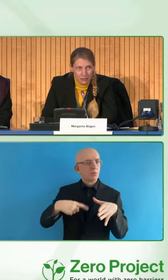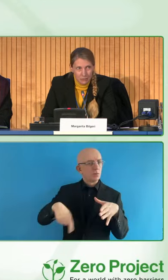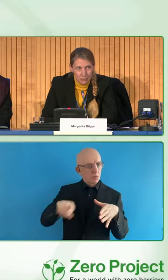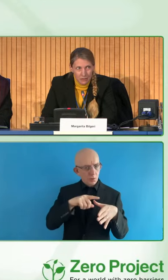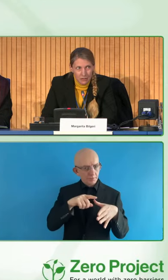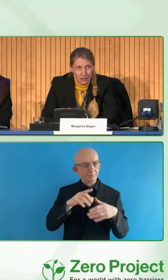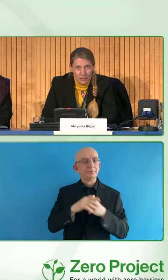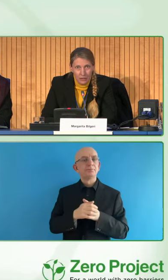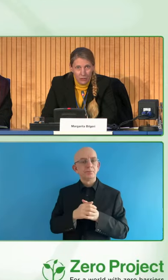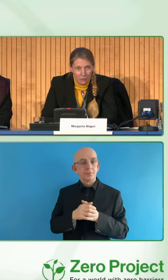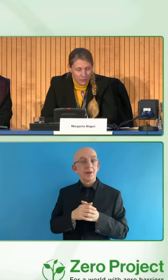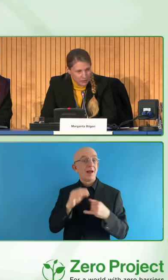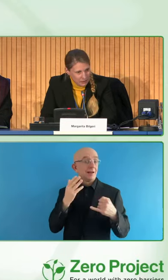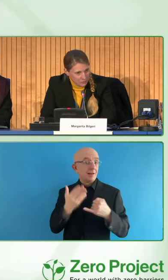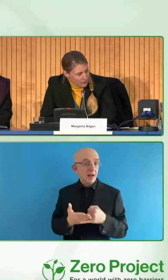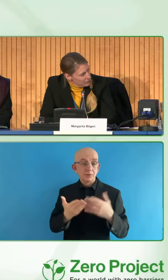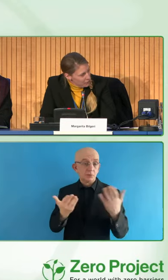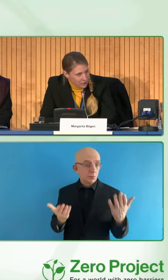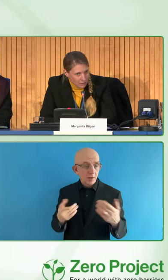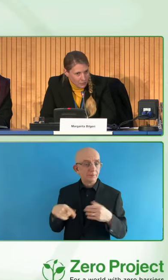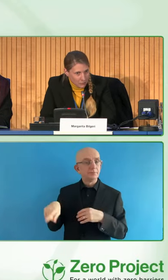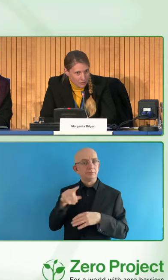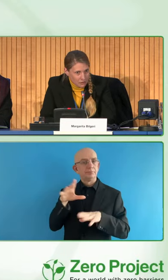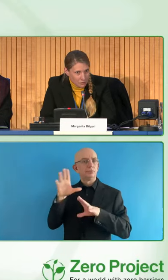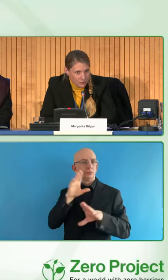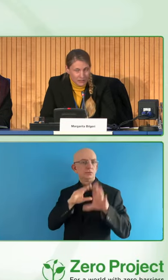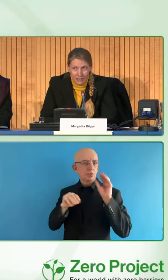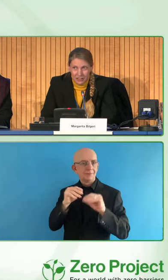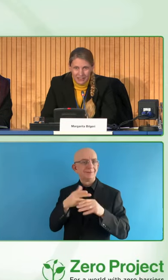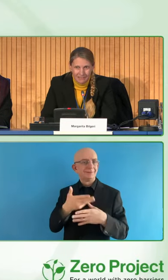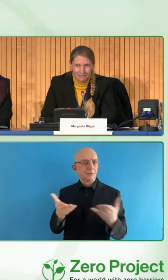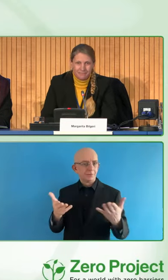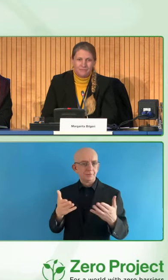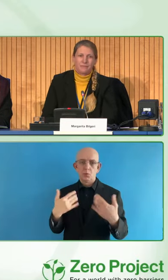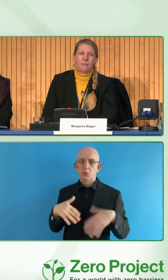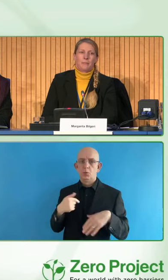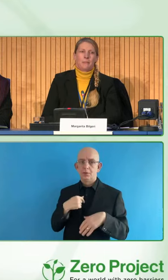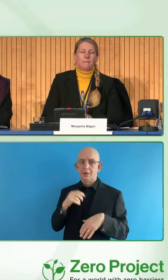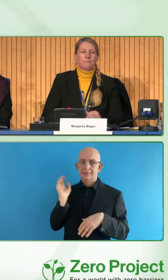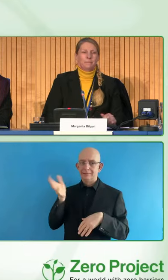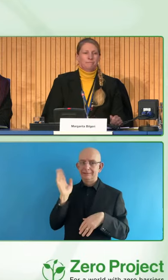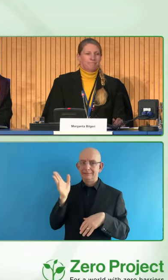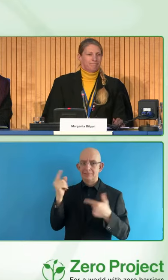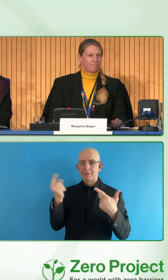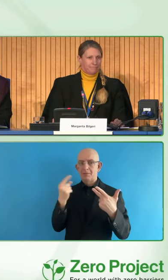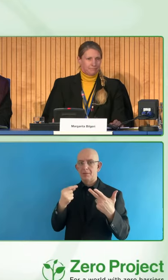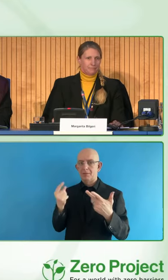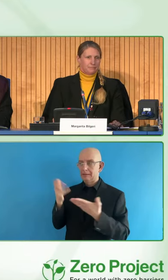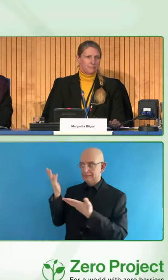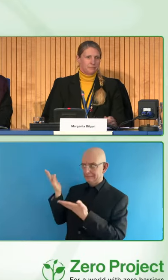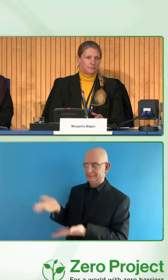key principles on our website as well. So thank you very much for your attention. Thank you.